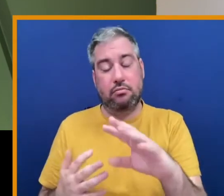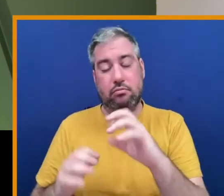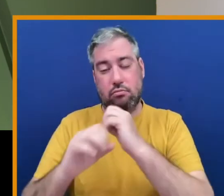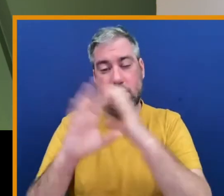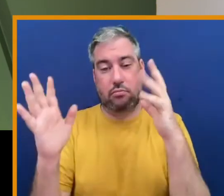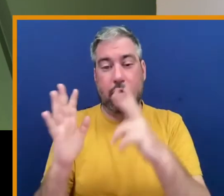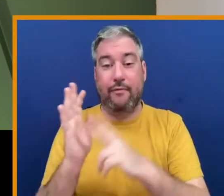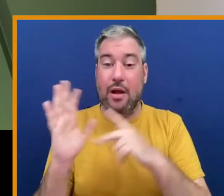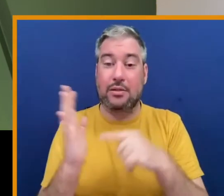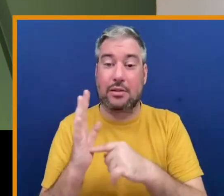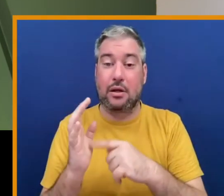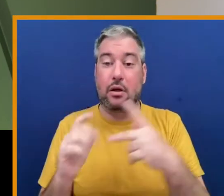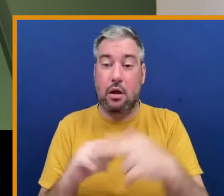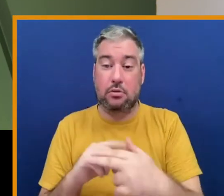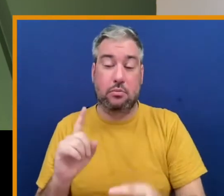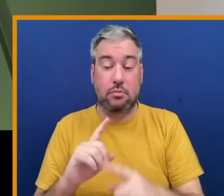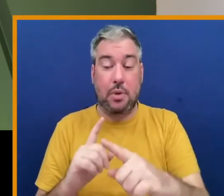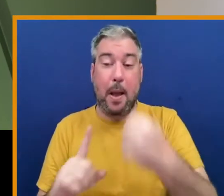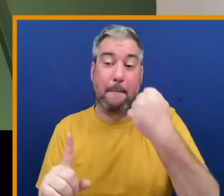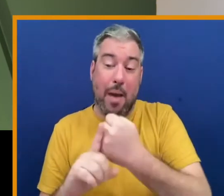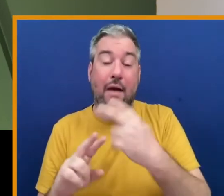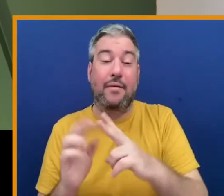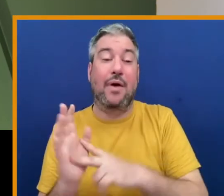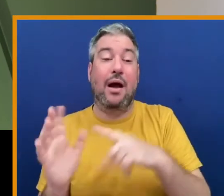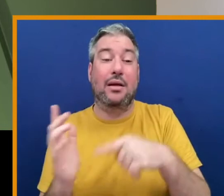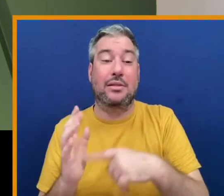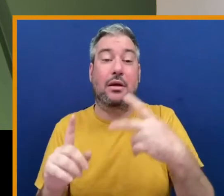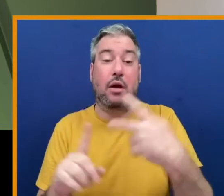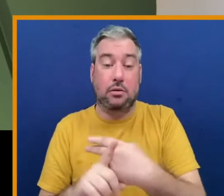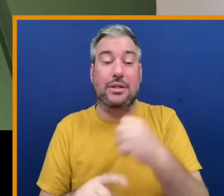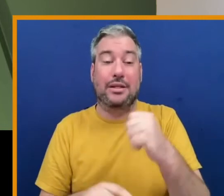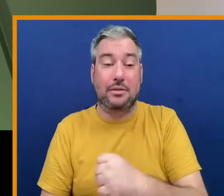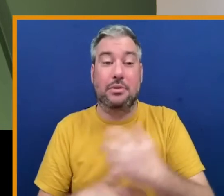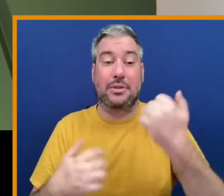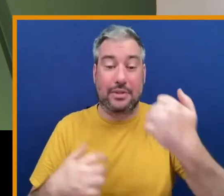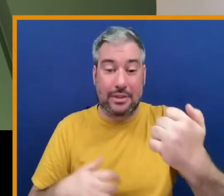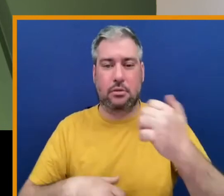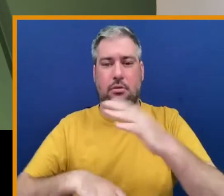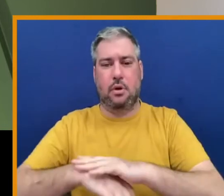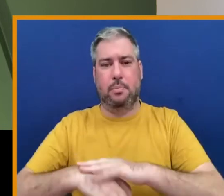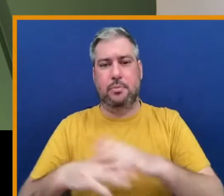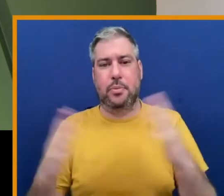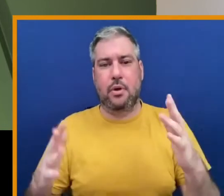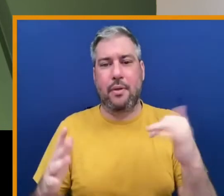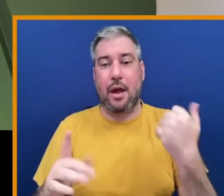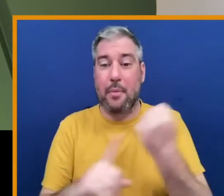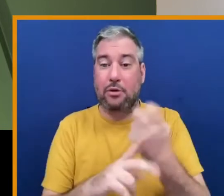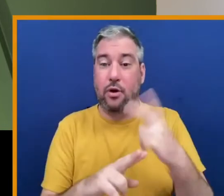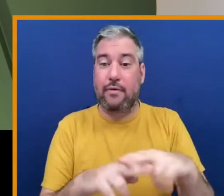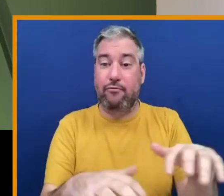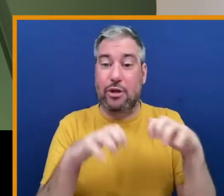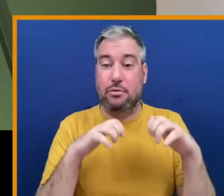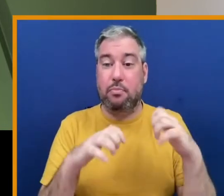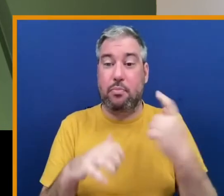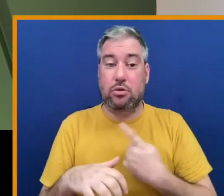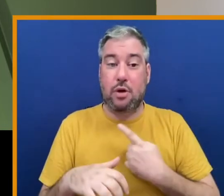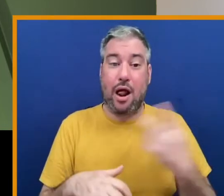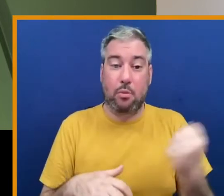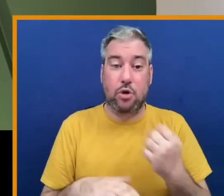bigger than the impact of the freeze of the personal allowance for those on minimum wage. And it costs pretty much the same amount of